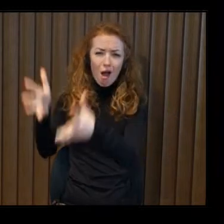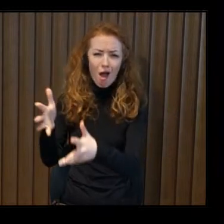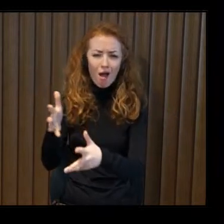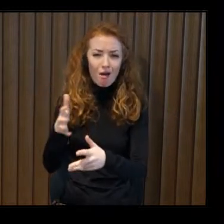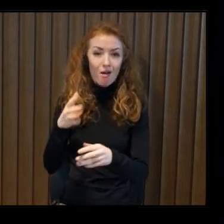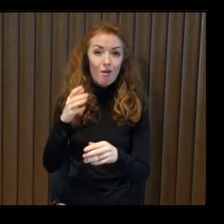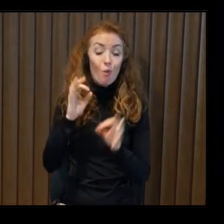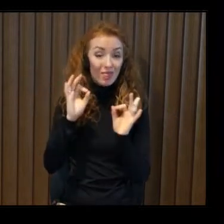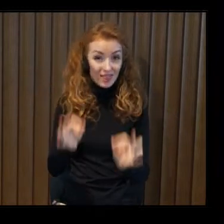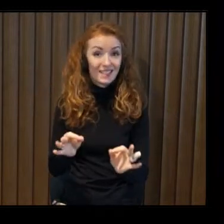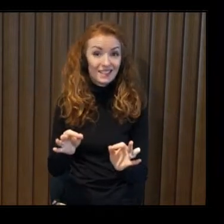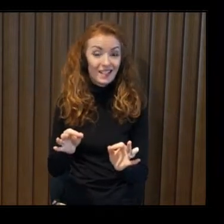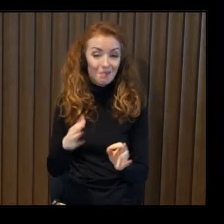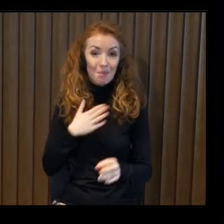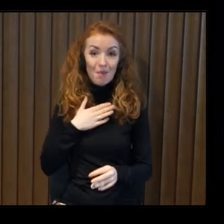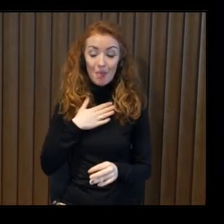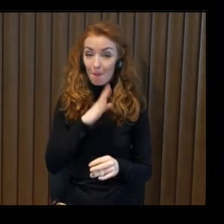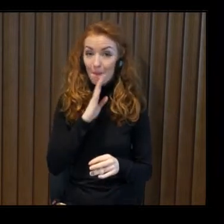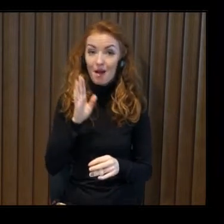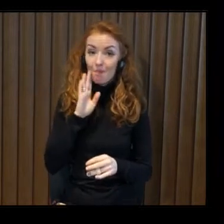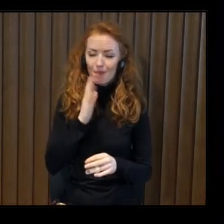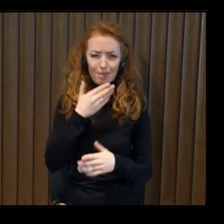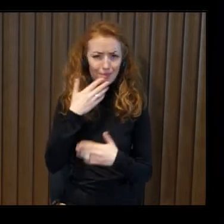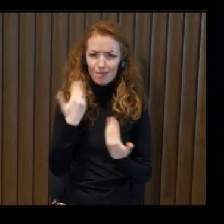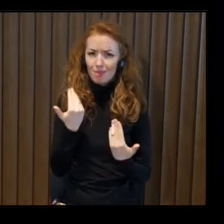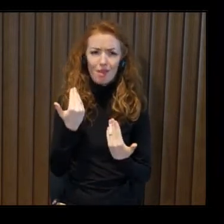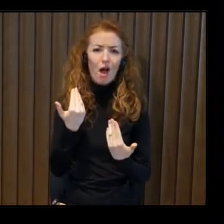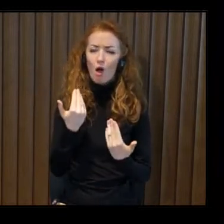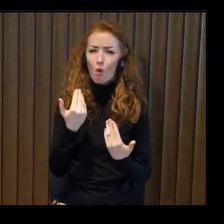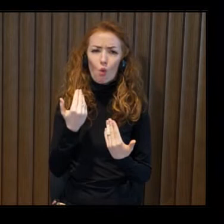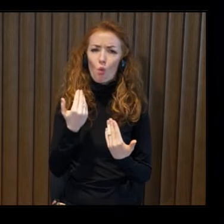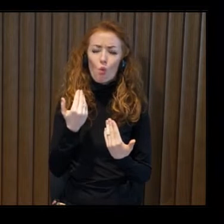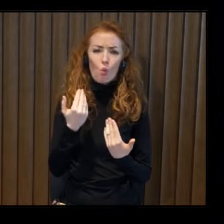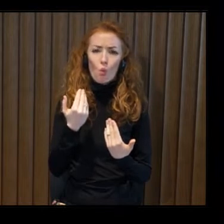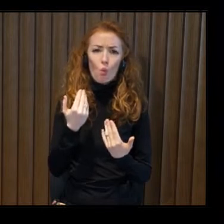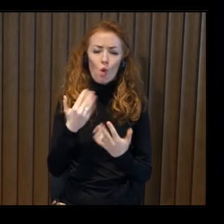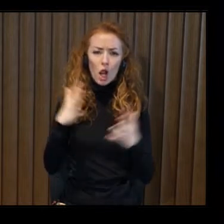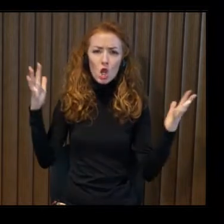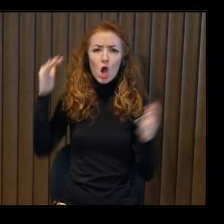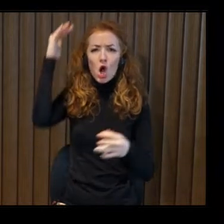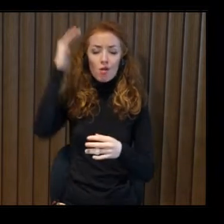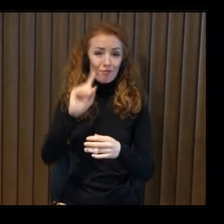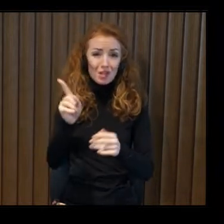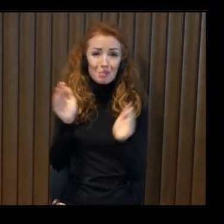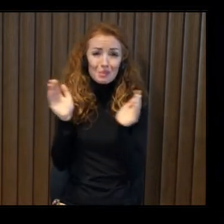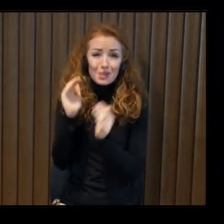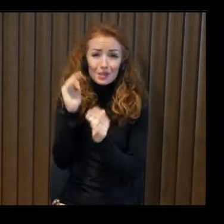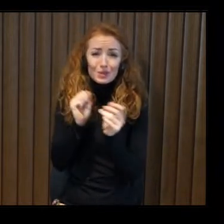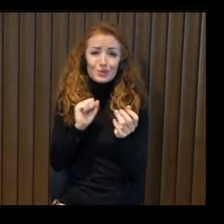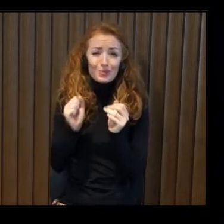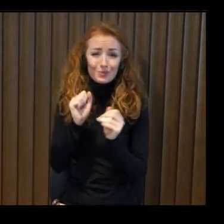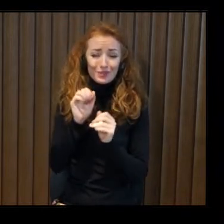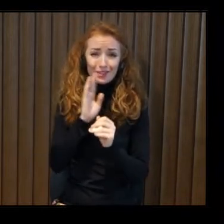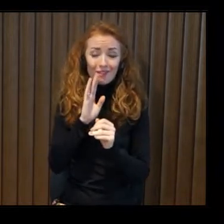weightlifter. She's not a big, burly person. She's a very petite, small woman. And she was raised in a part of the United States